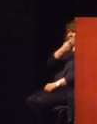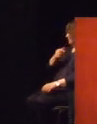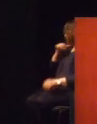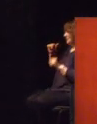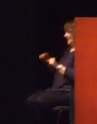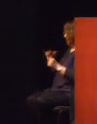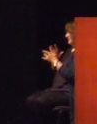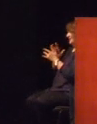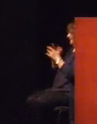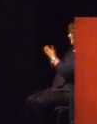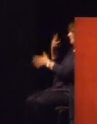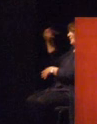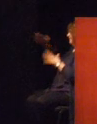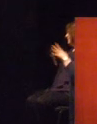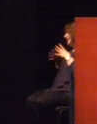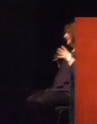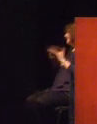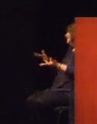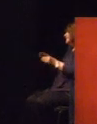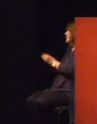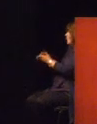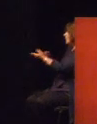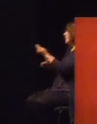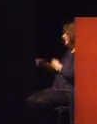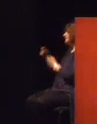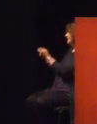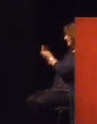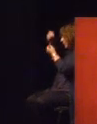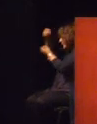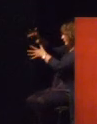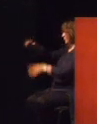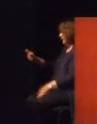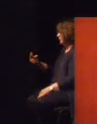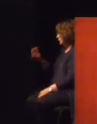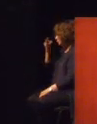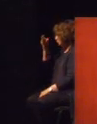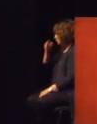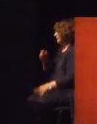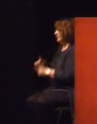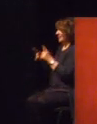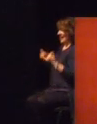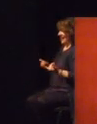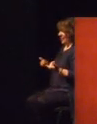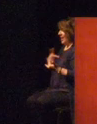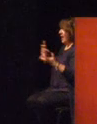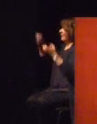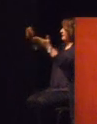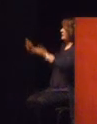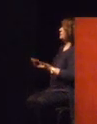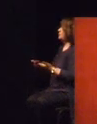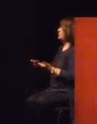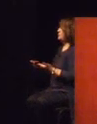connect before he left, and so again, all more budget detail will be forthcoming soon. But now I'd like to